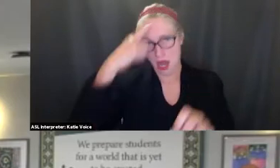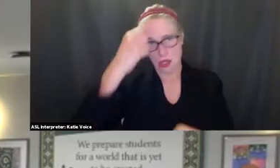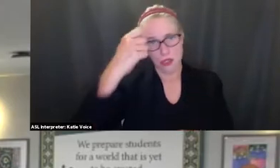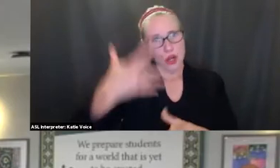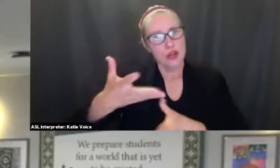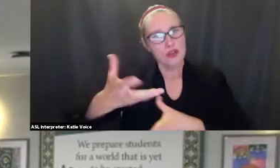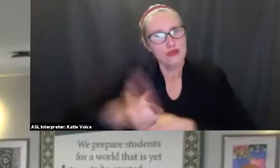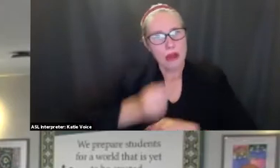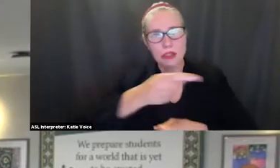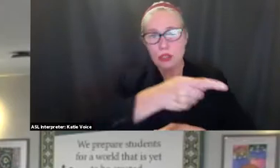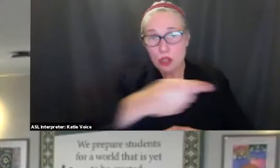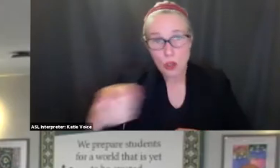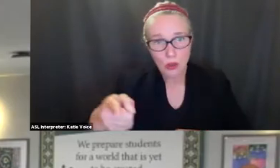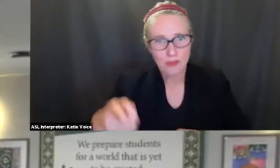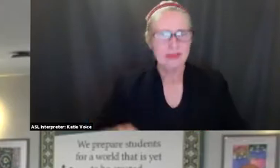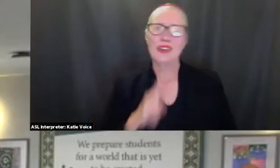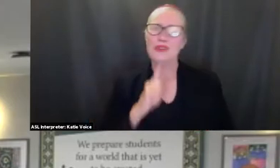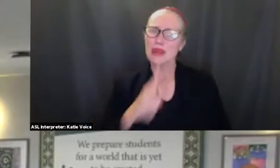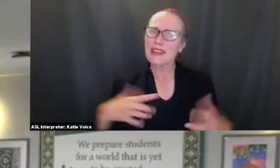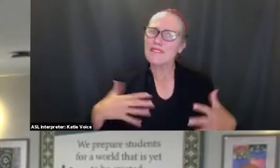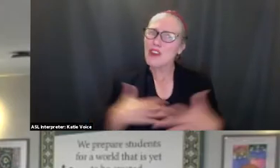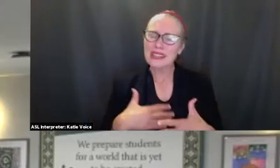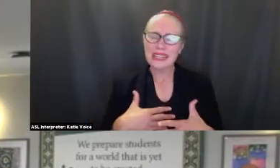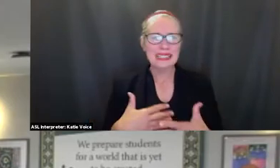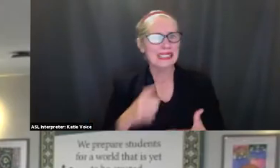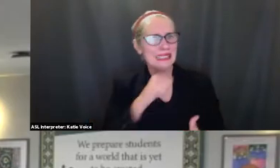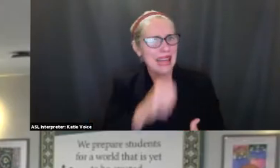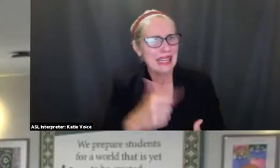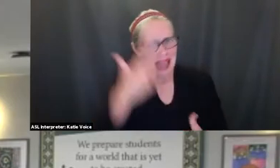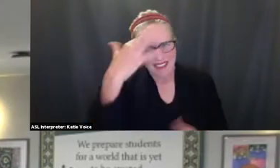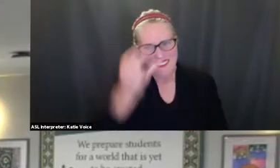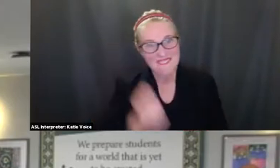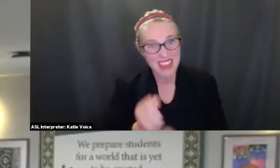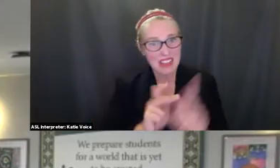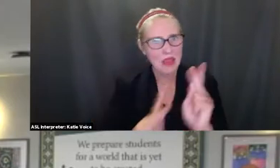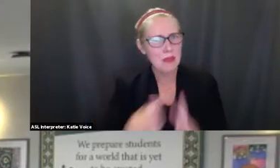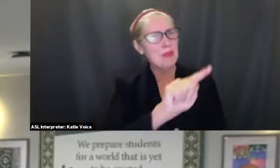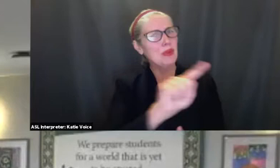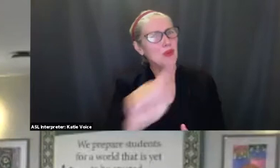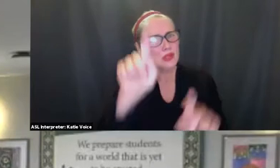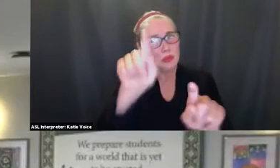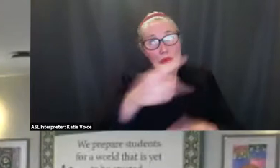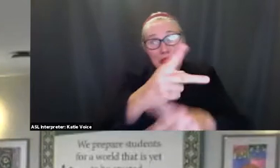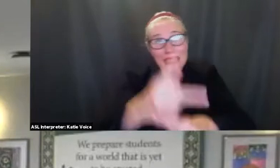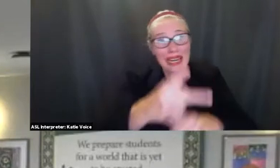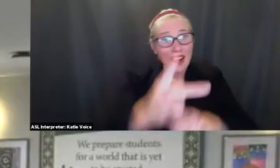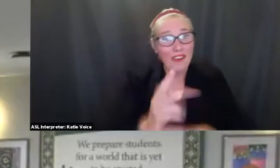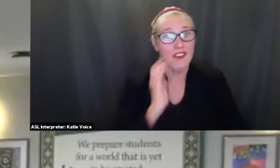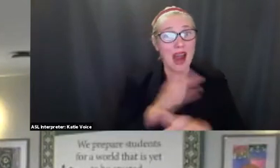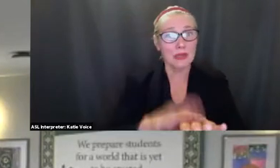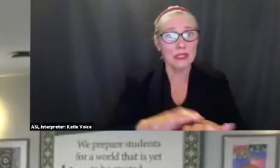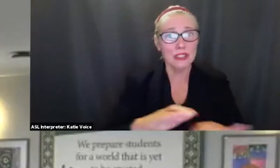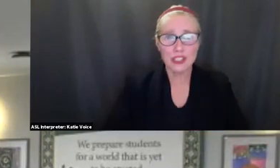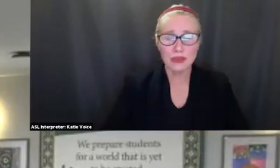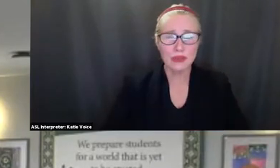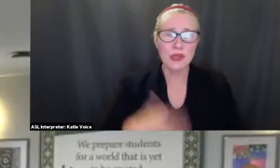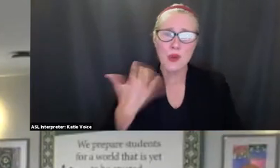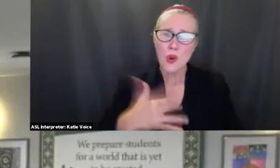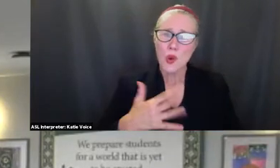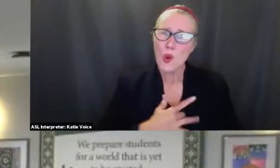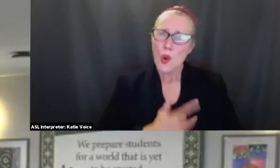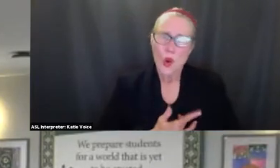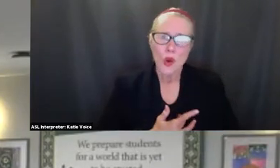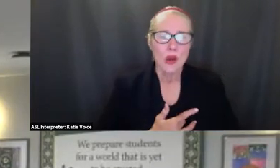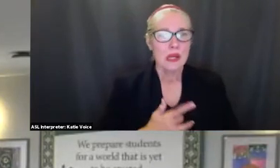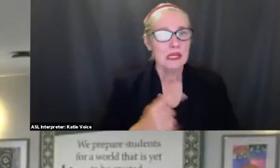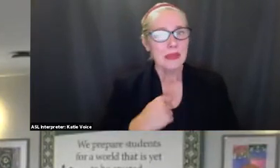and there is nothing more frightening to a parent than not having faith in the people who are tasked with caring for our children so since we have such a